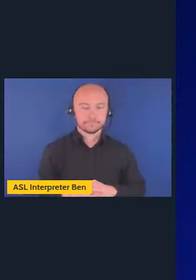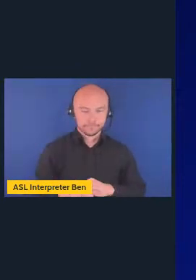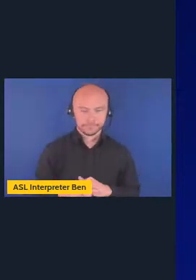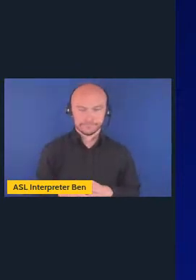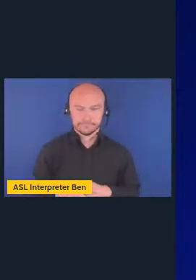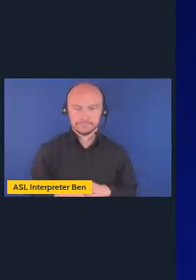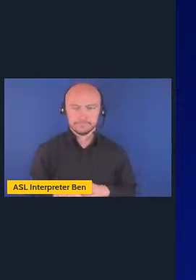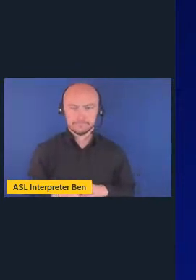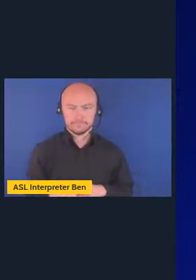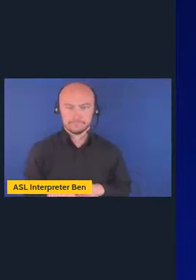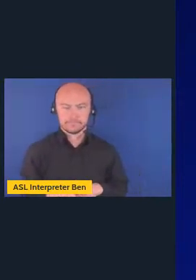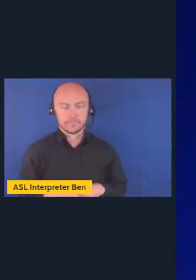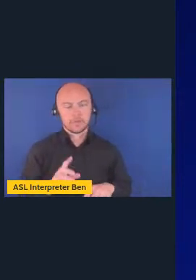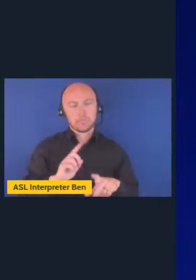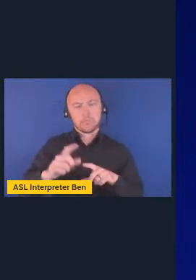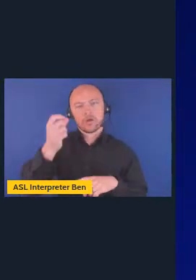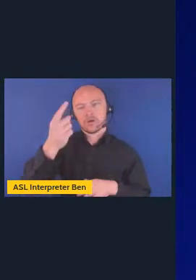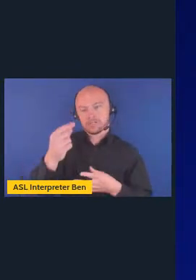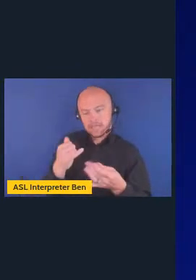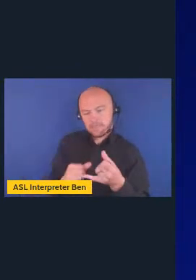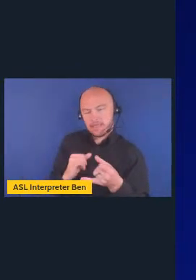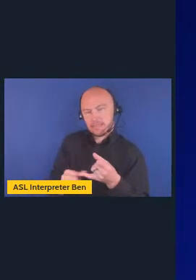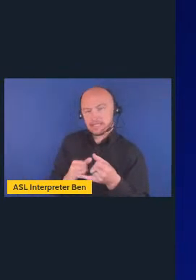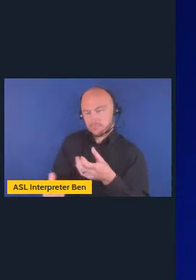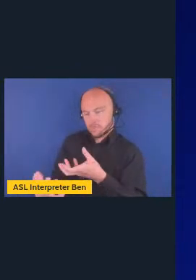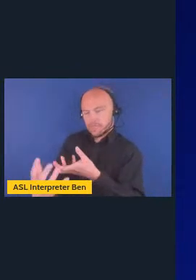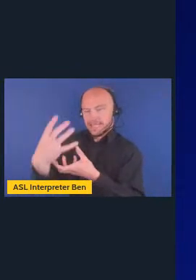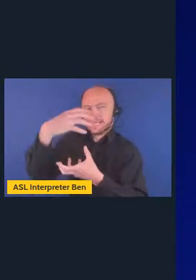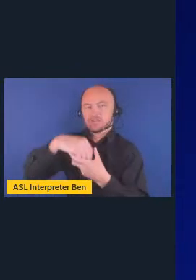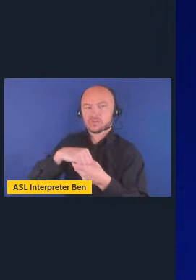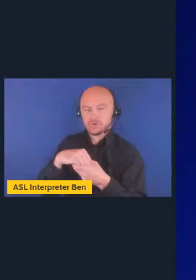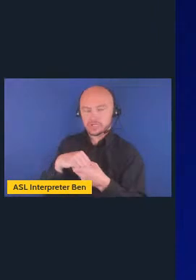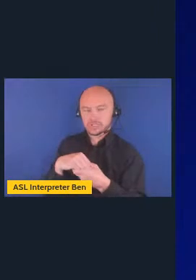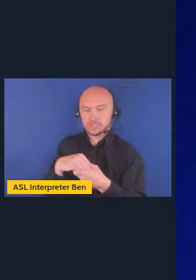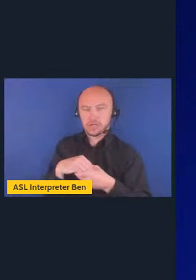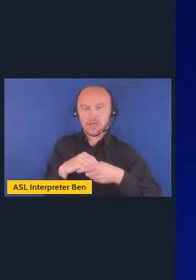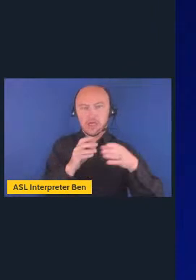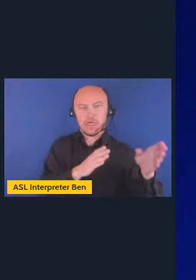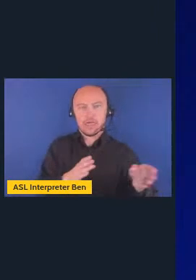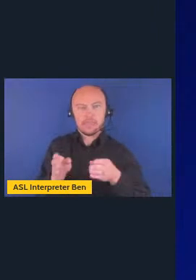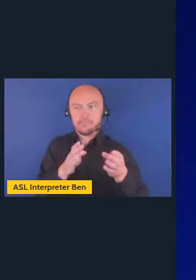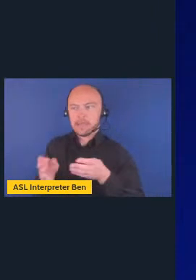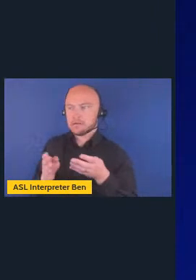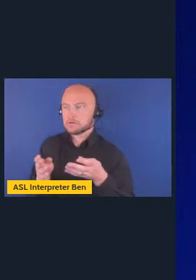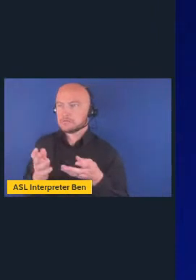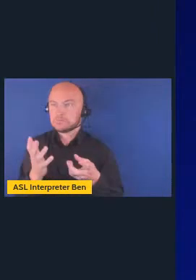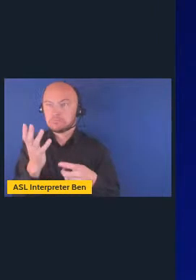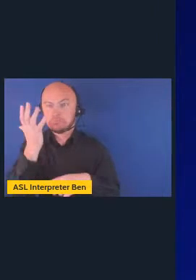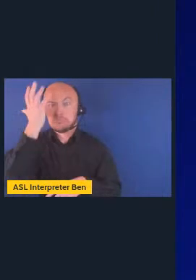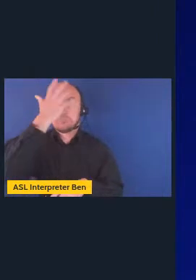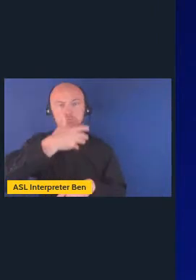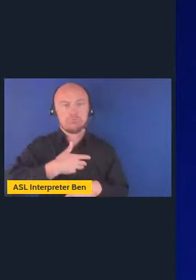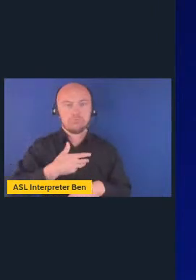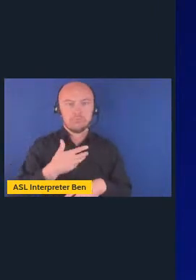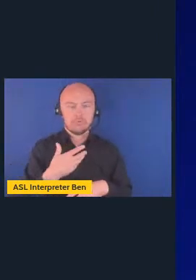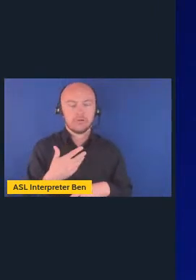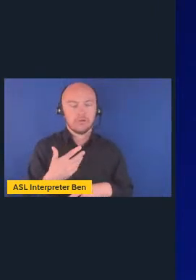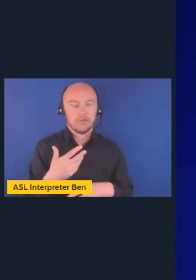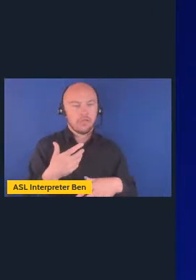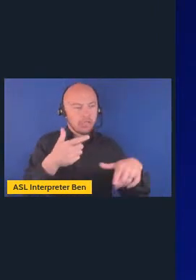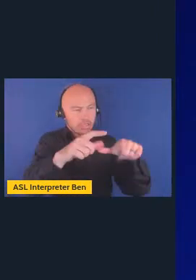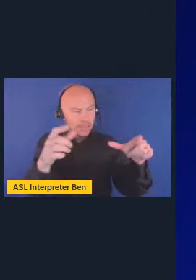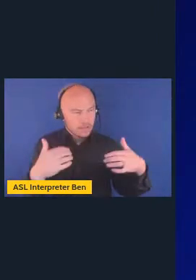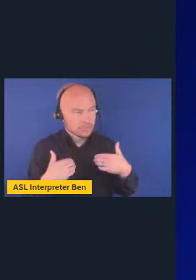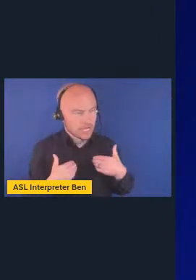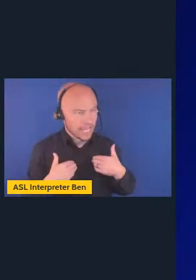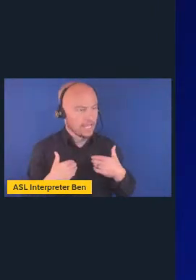an integration, at an architecture level, these patterns get lost. You have the language, yet often you skip